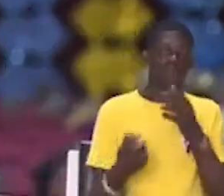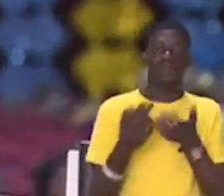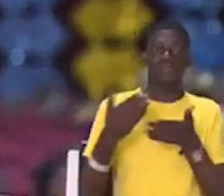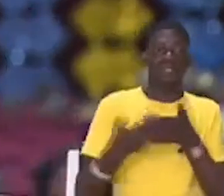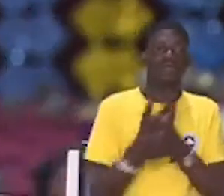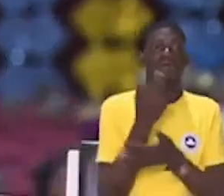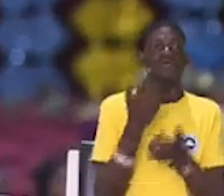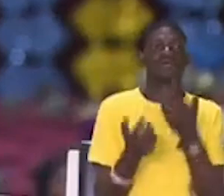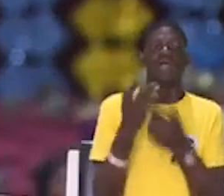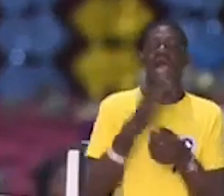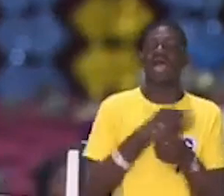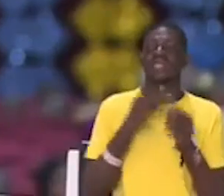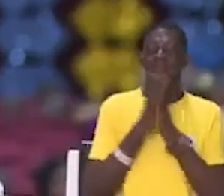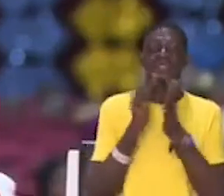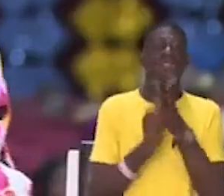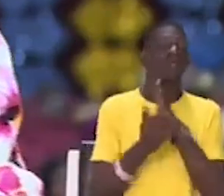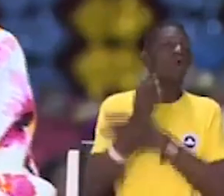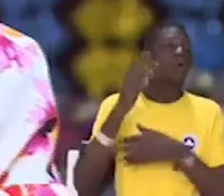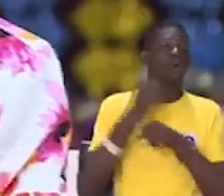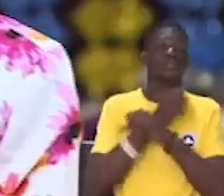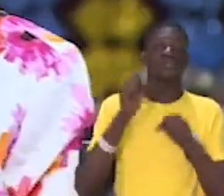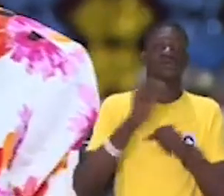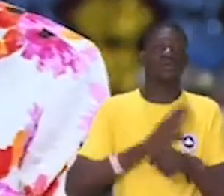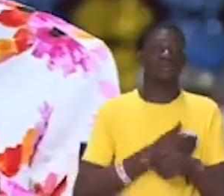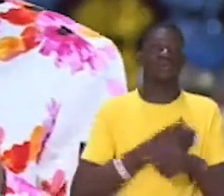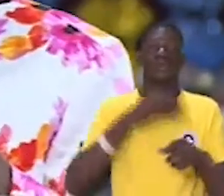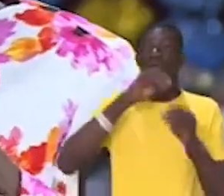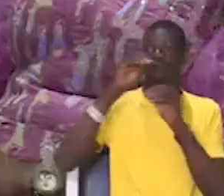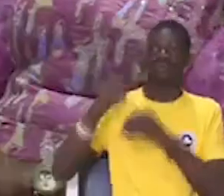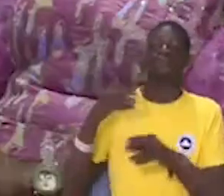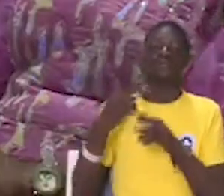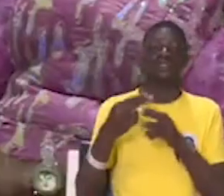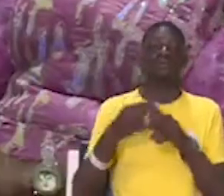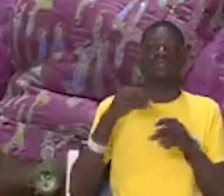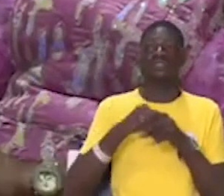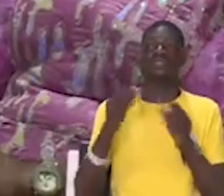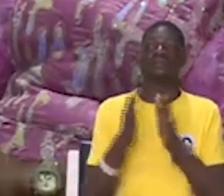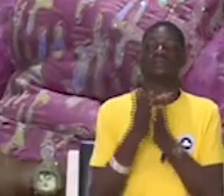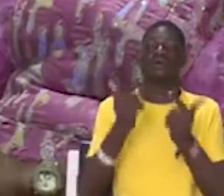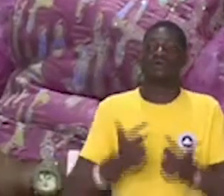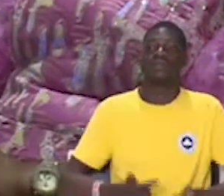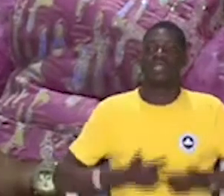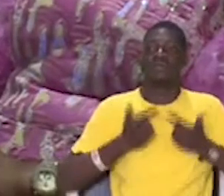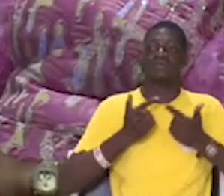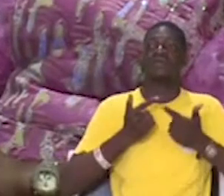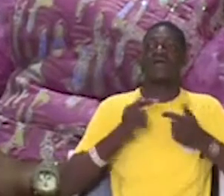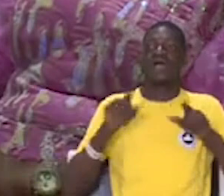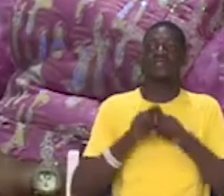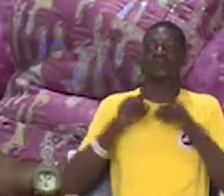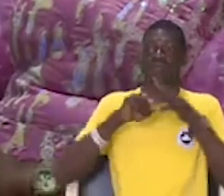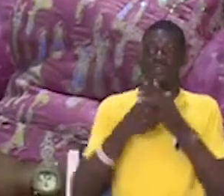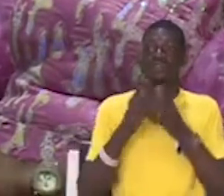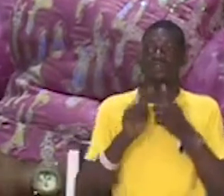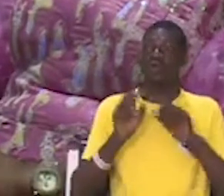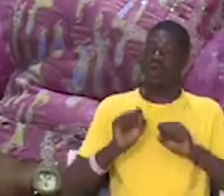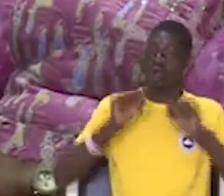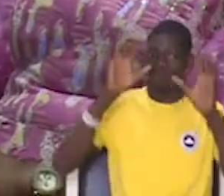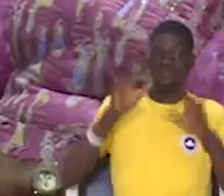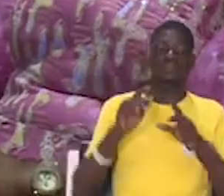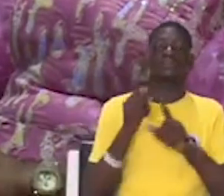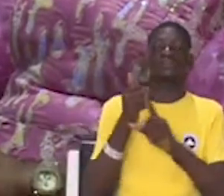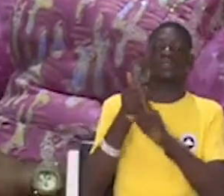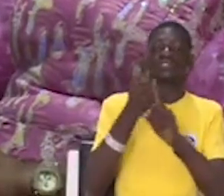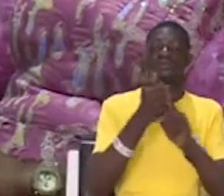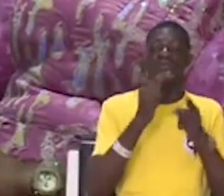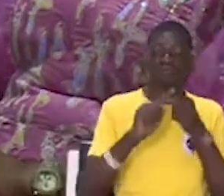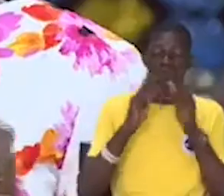infilling. And God will genuinely save your soul and put your name in the book of life. As you begin to commit yourself to